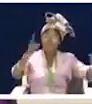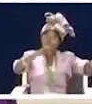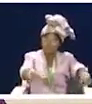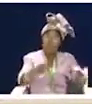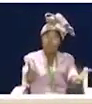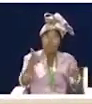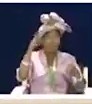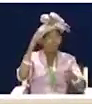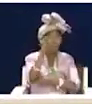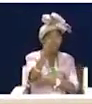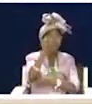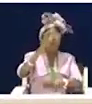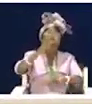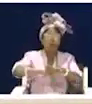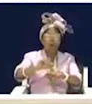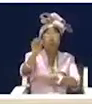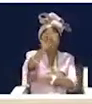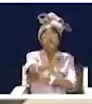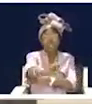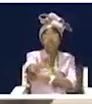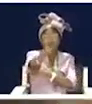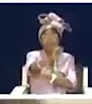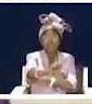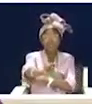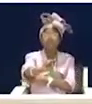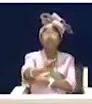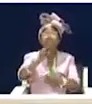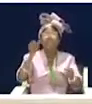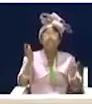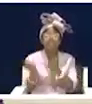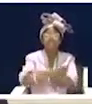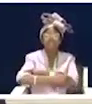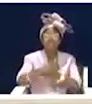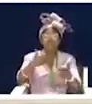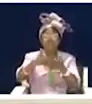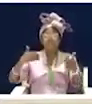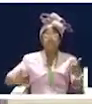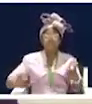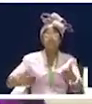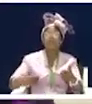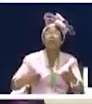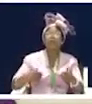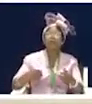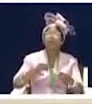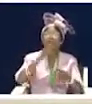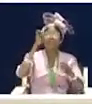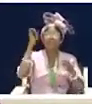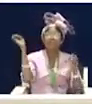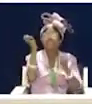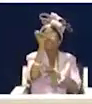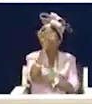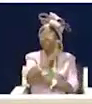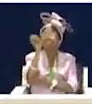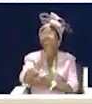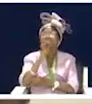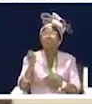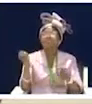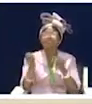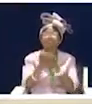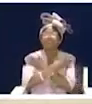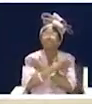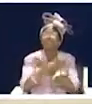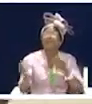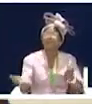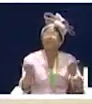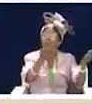testimony. So on Saturday, a day before Easter Sunday, my pastor came with the mantle, and I took her to the ICU.